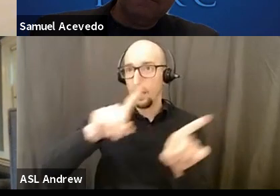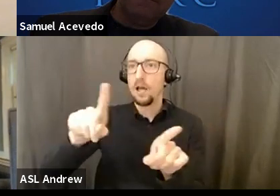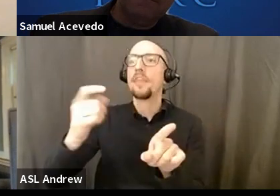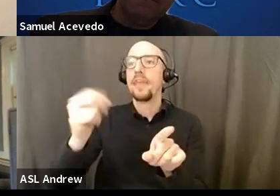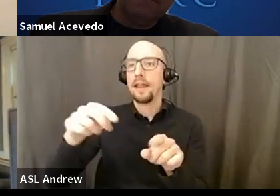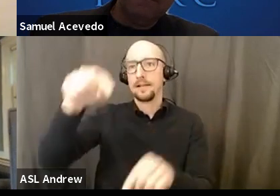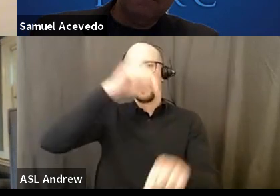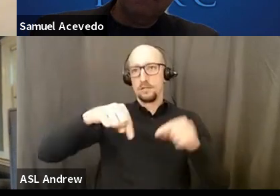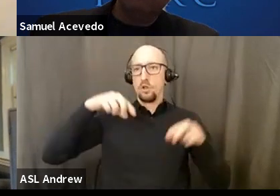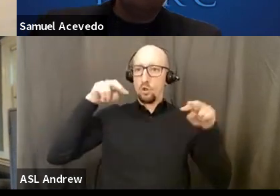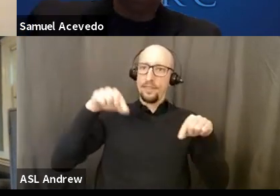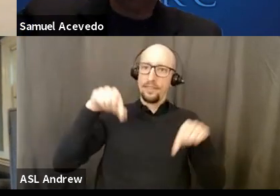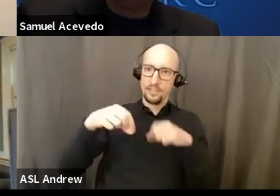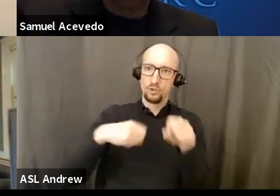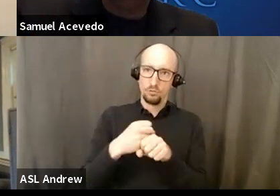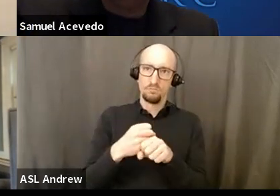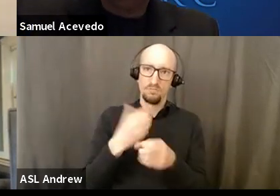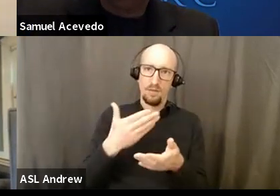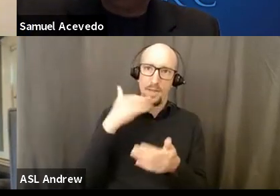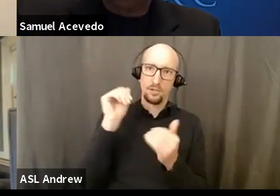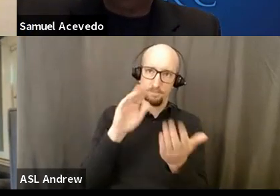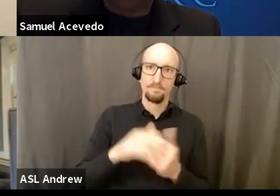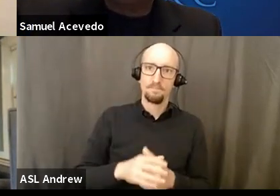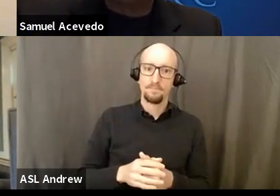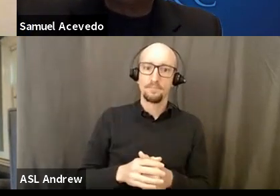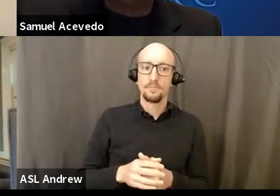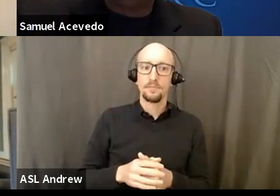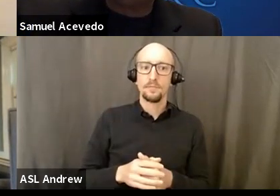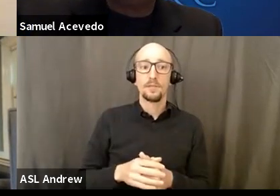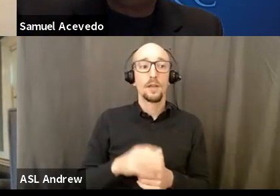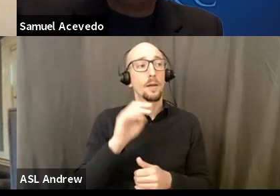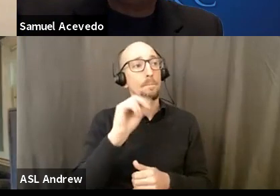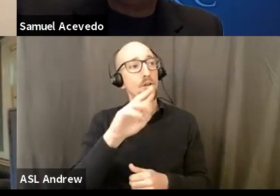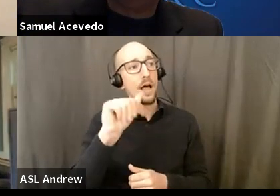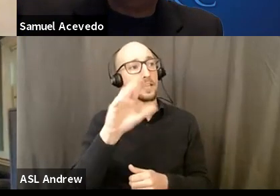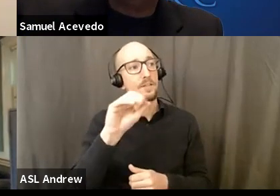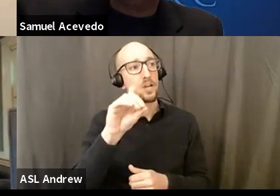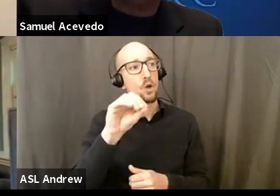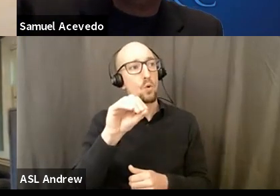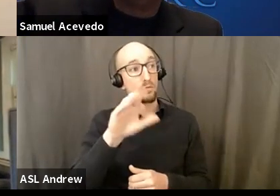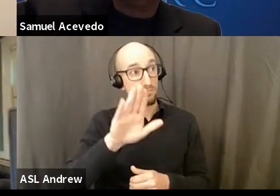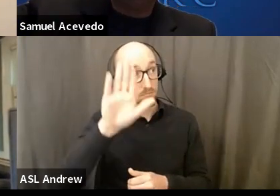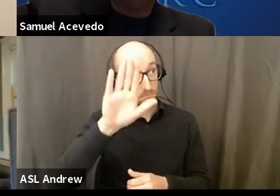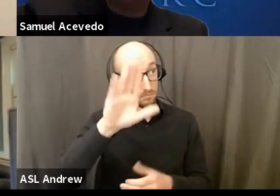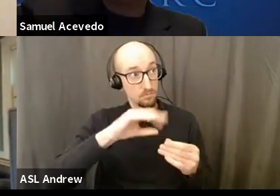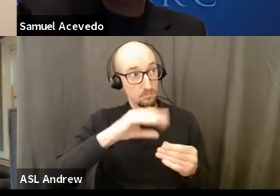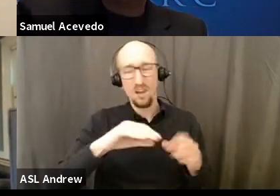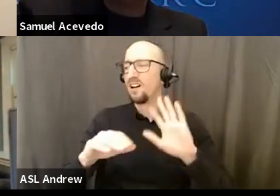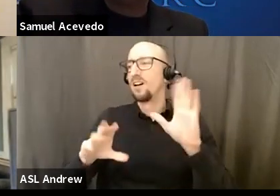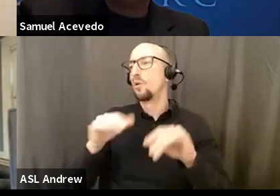Mr. Acevedo, is your hand up or? No, I'm just too lazy to put it down. So sorry. I